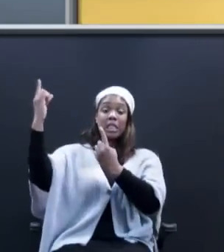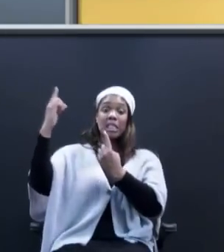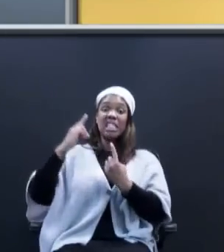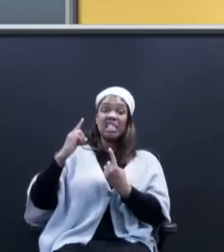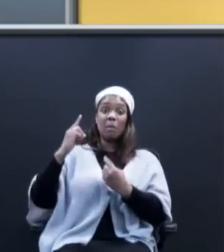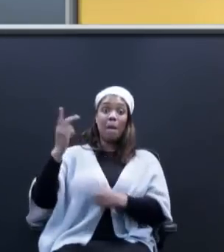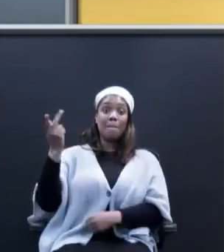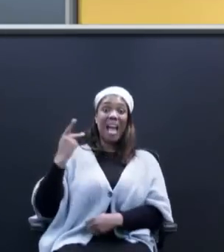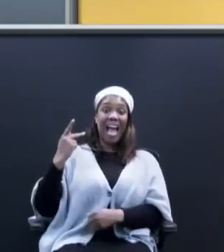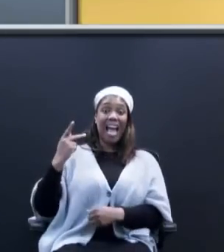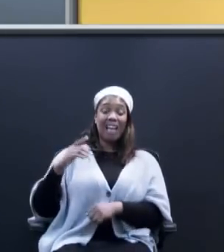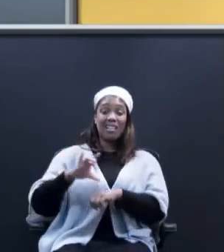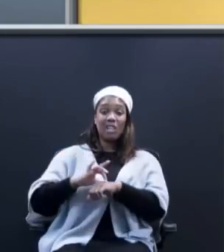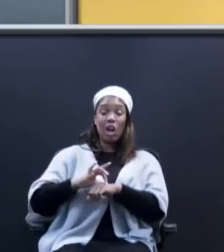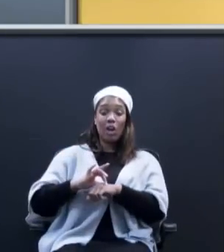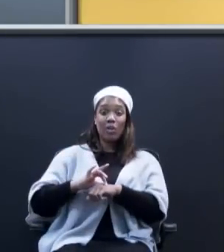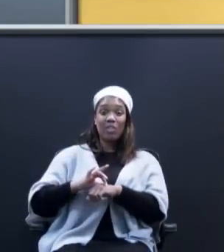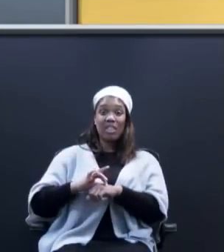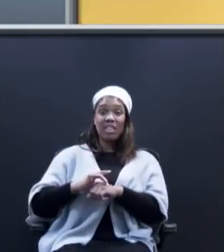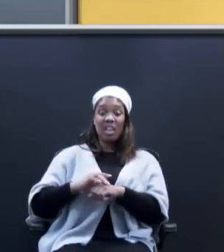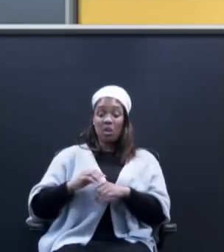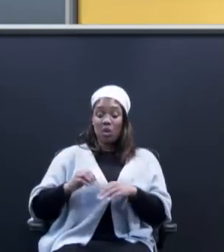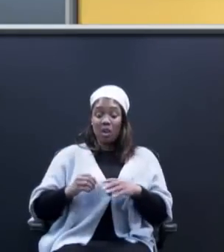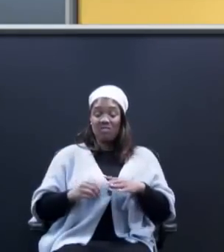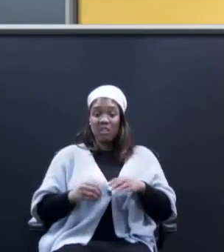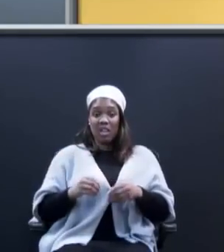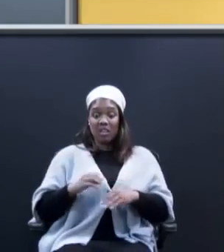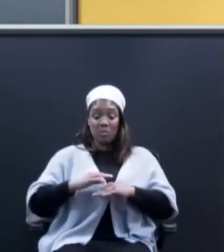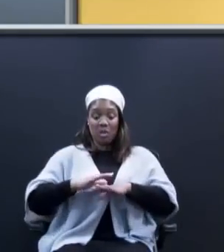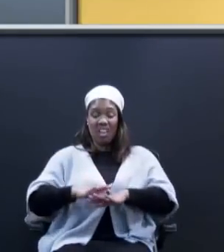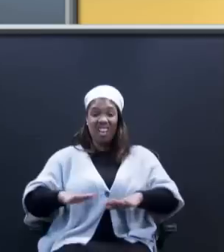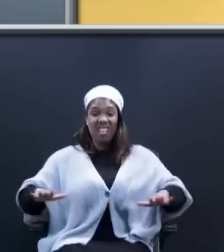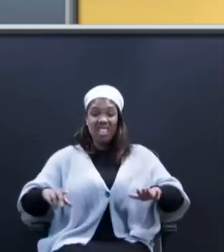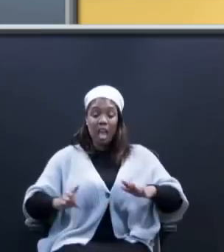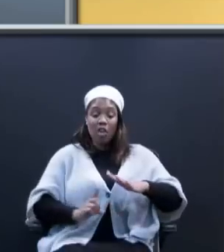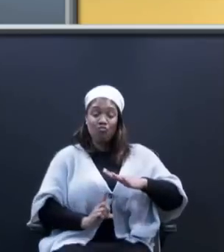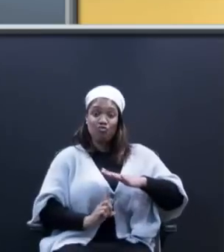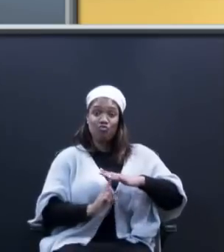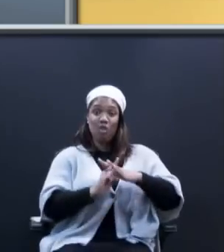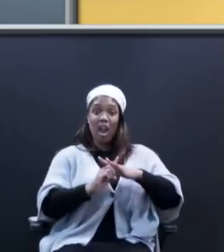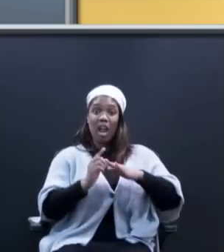brothers. They will no longer be flesh and blood.